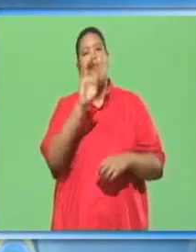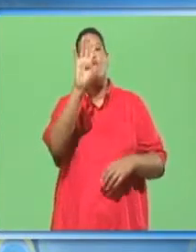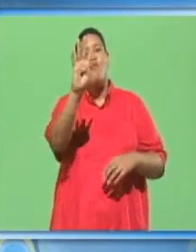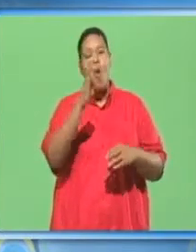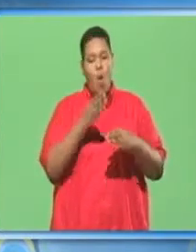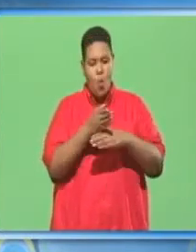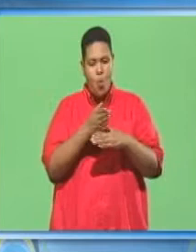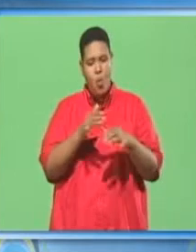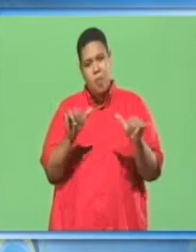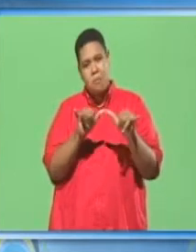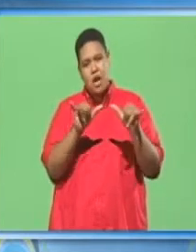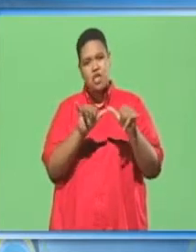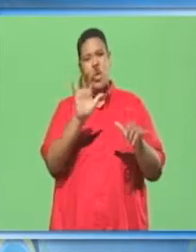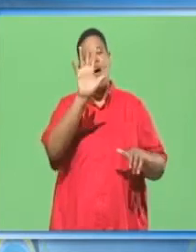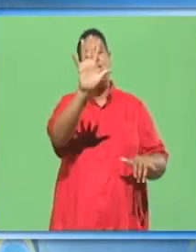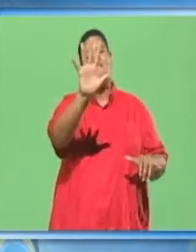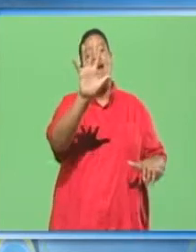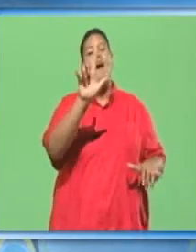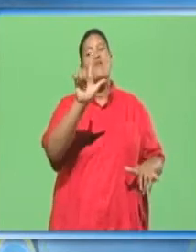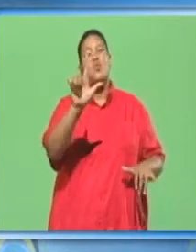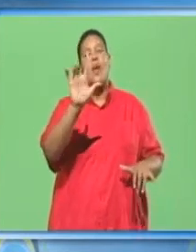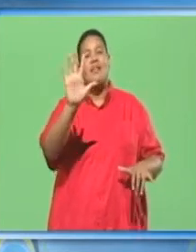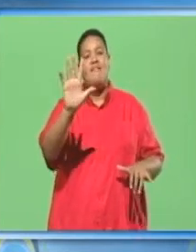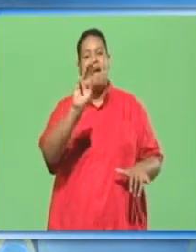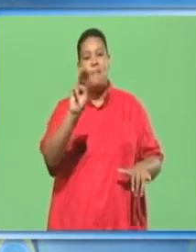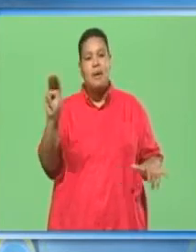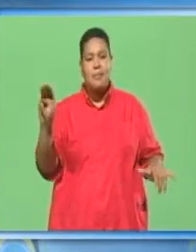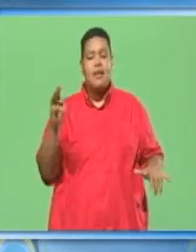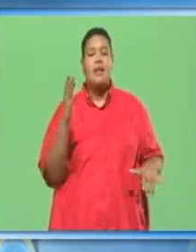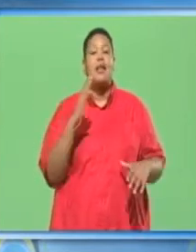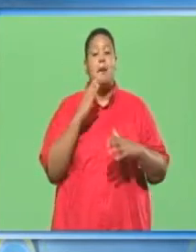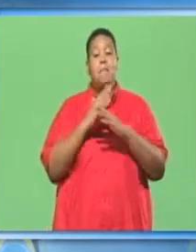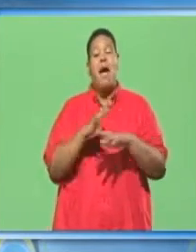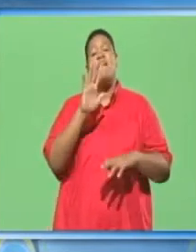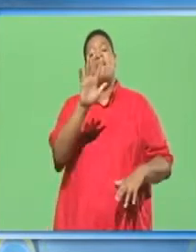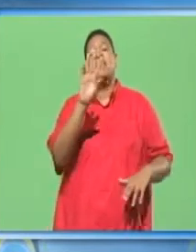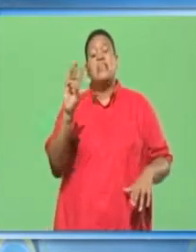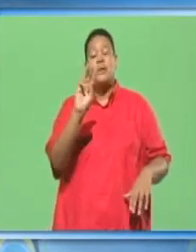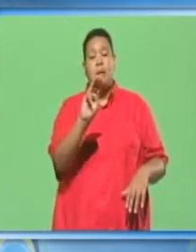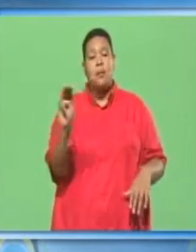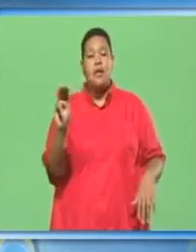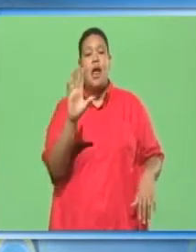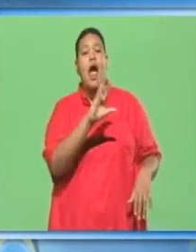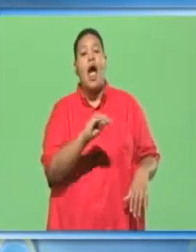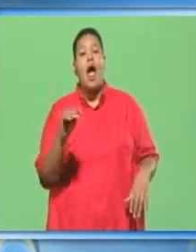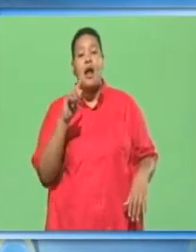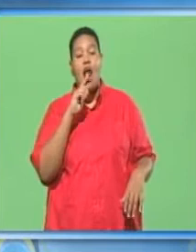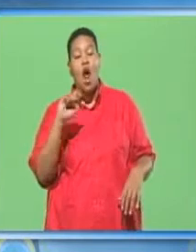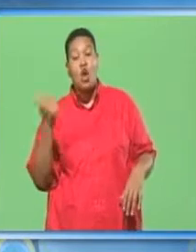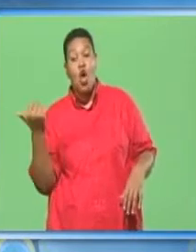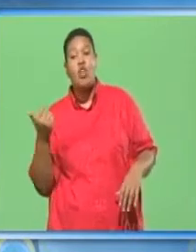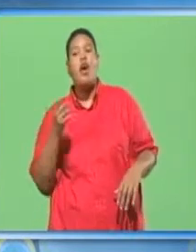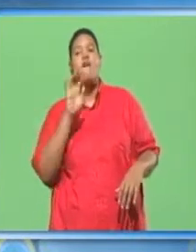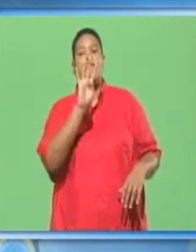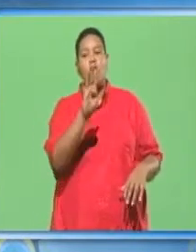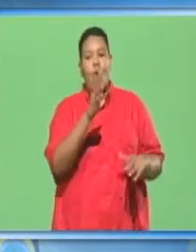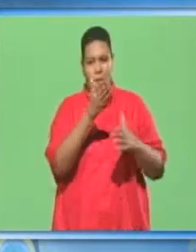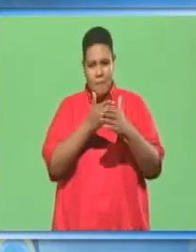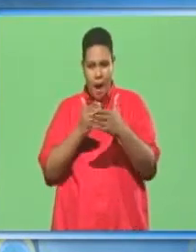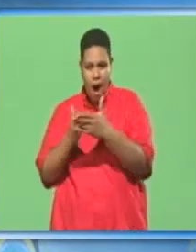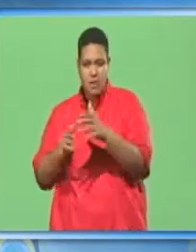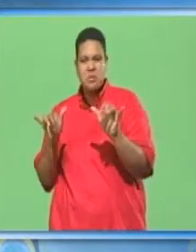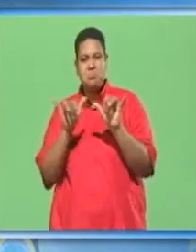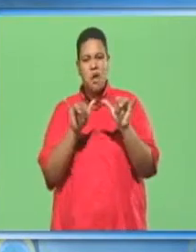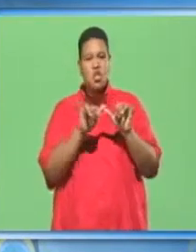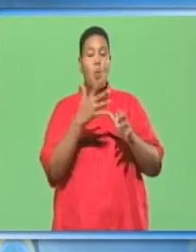wood measuring 525 millimeter by 56 millimeter and another set of 4 pieces